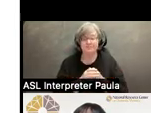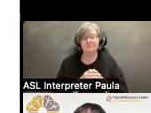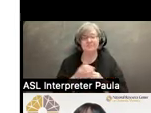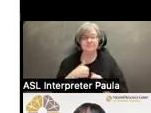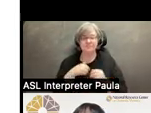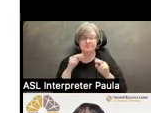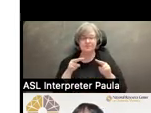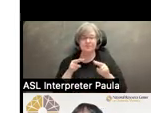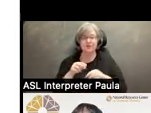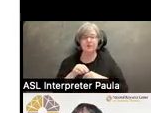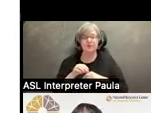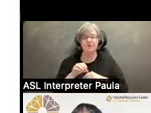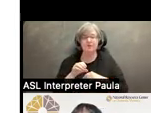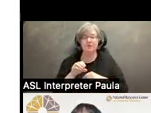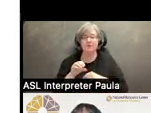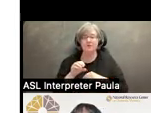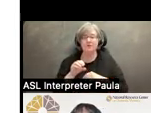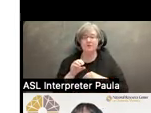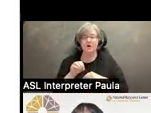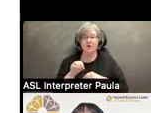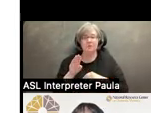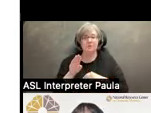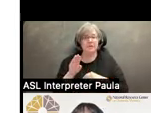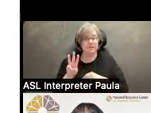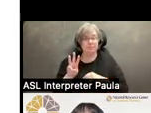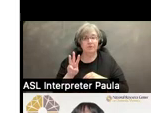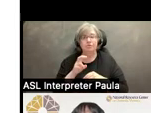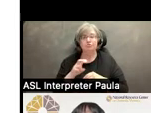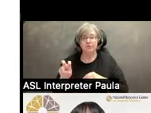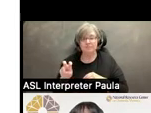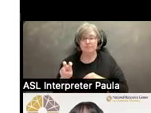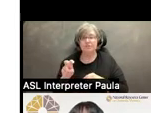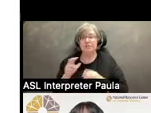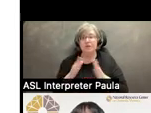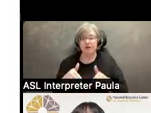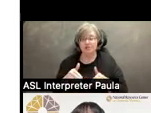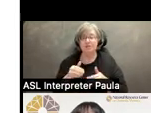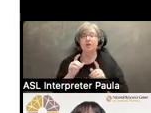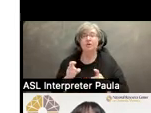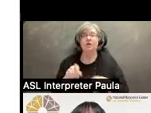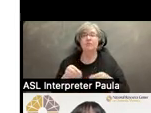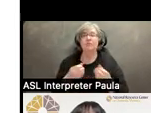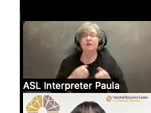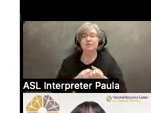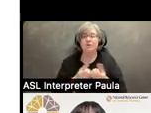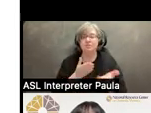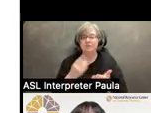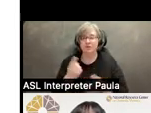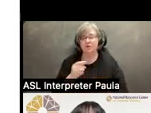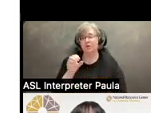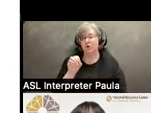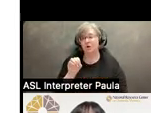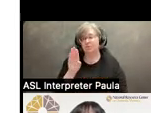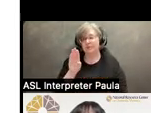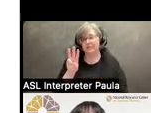at an OVW transitional housing grant as a way to provide supportive services only. So when we wrote the OVW